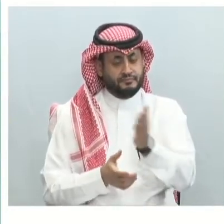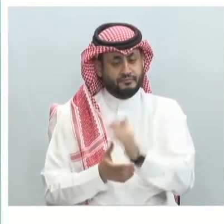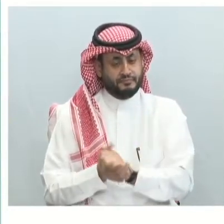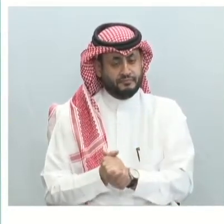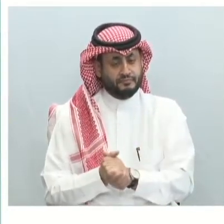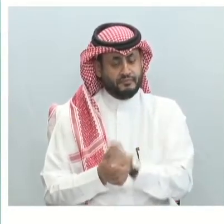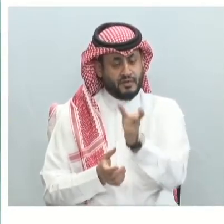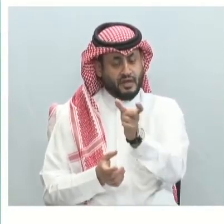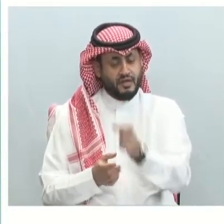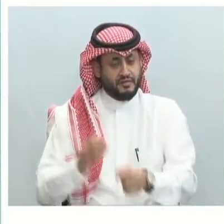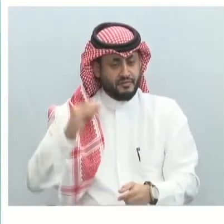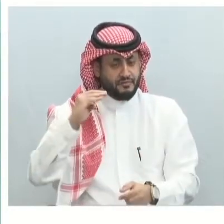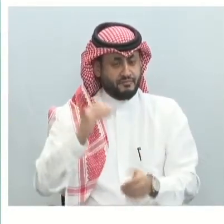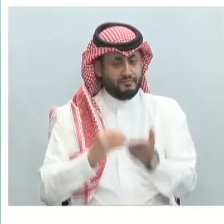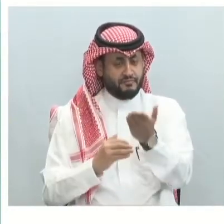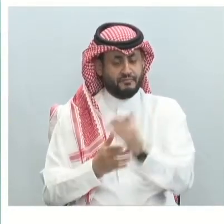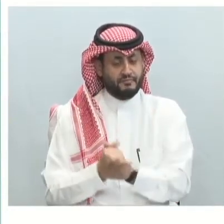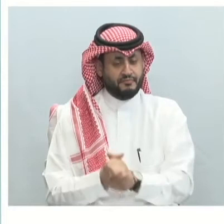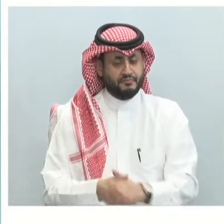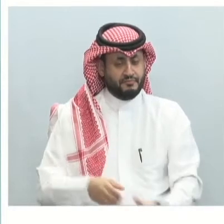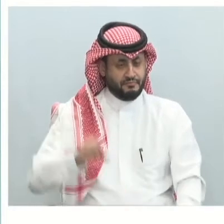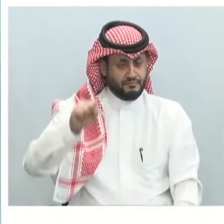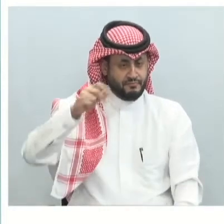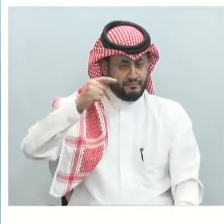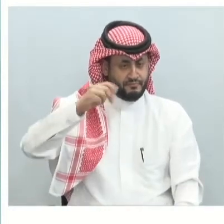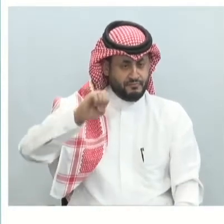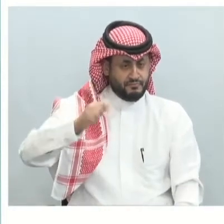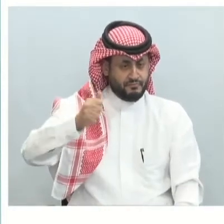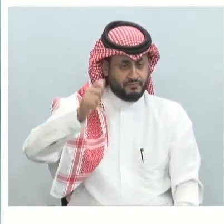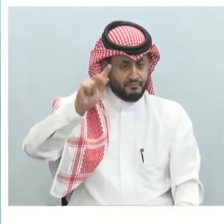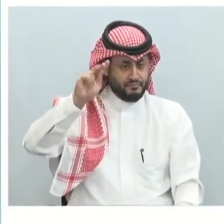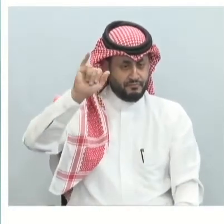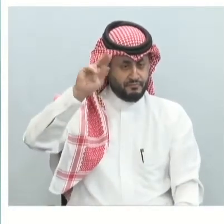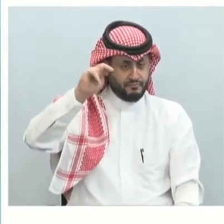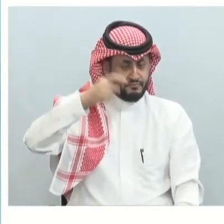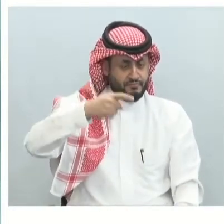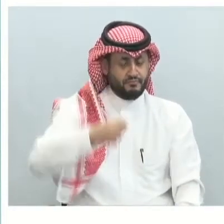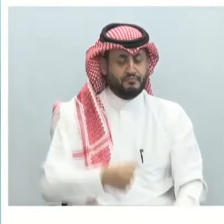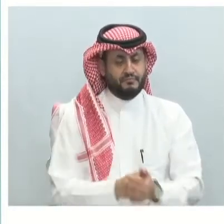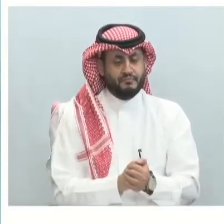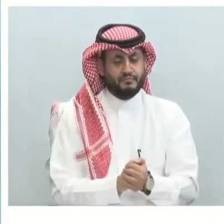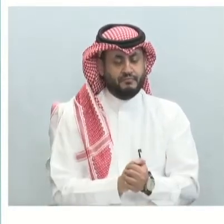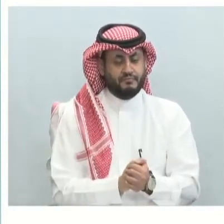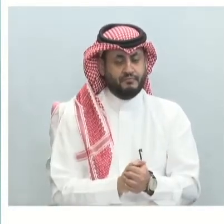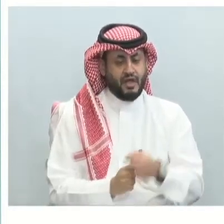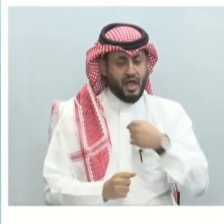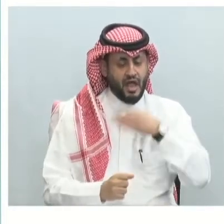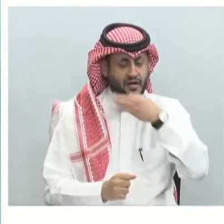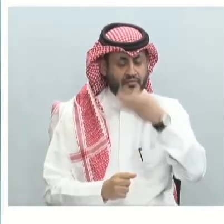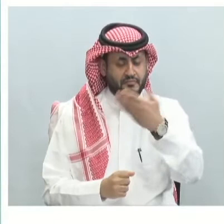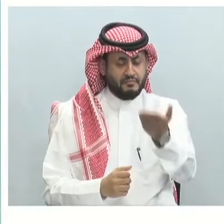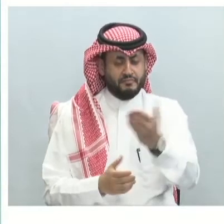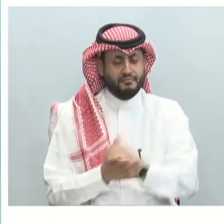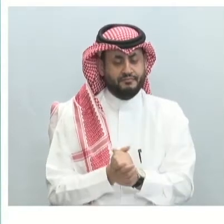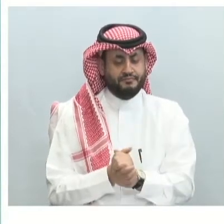speaking, speaking. Okay, say it with me. Speaking. Excellent. Now, let's listen. Speaking, speaking.